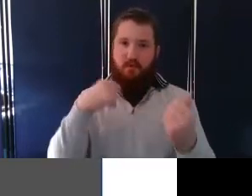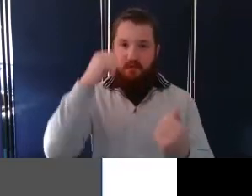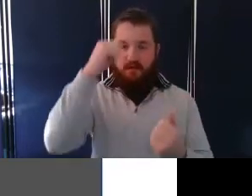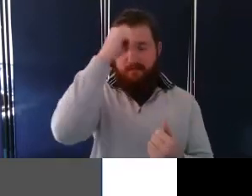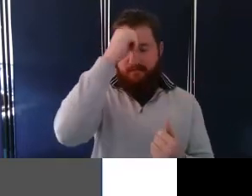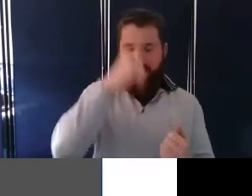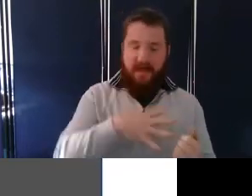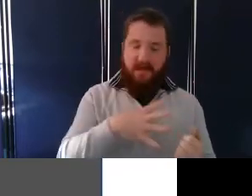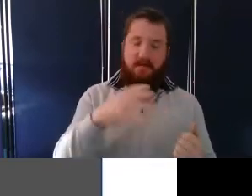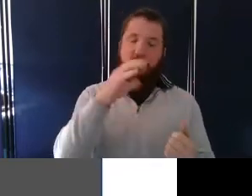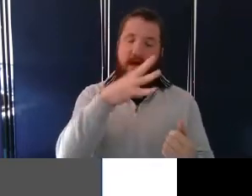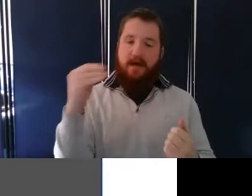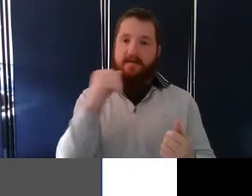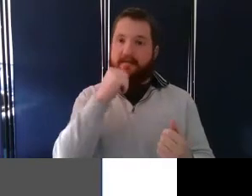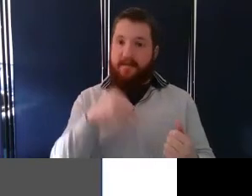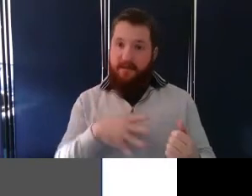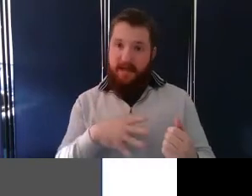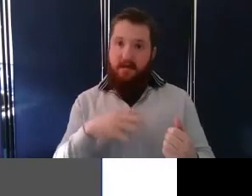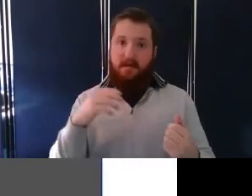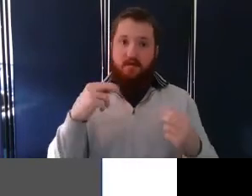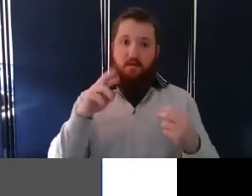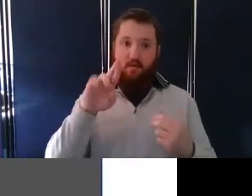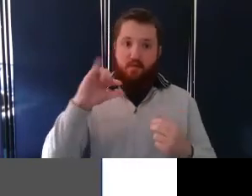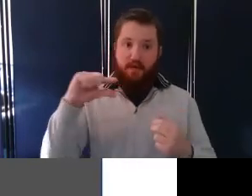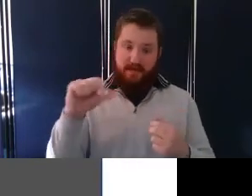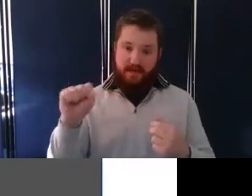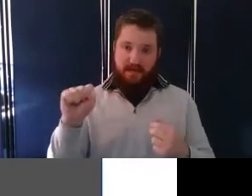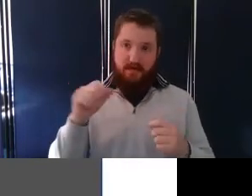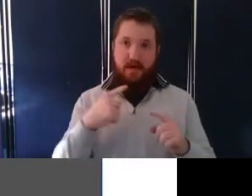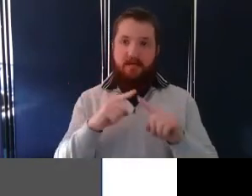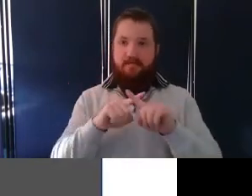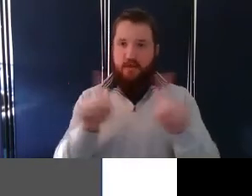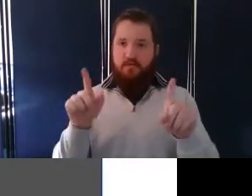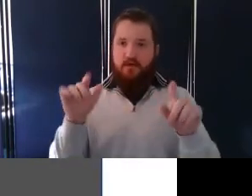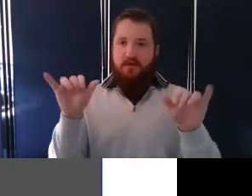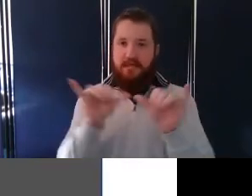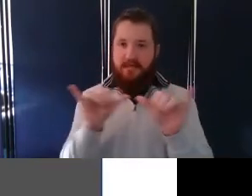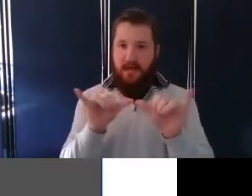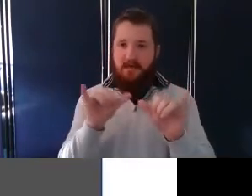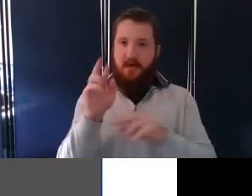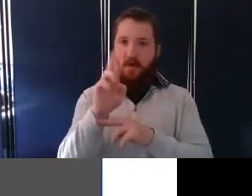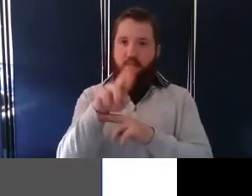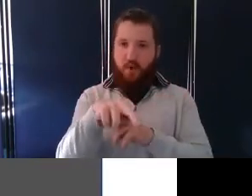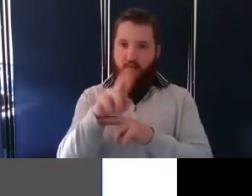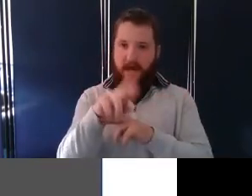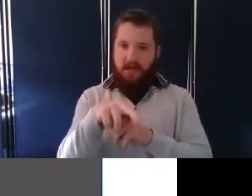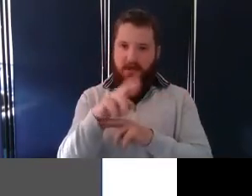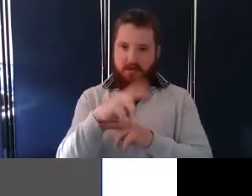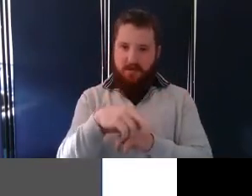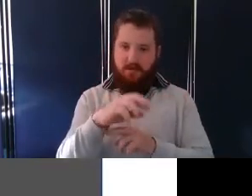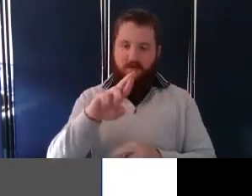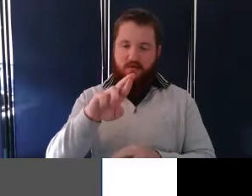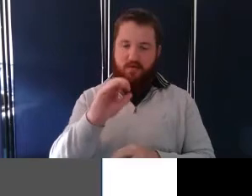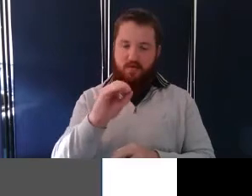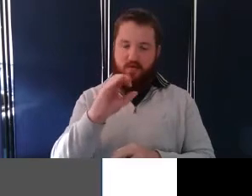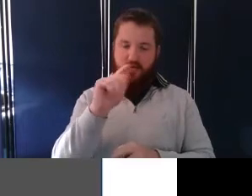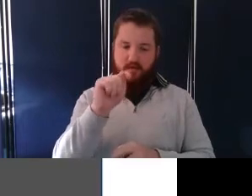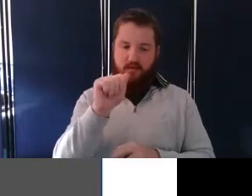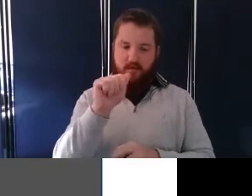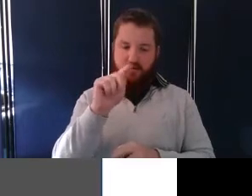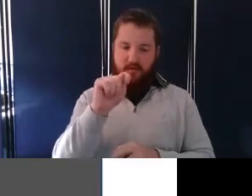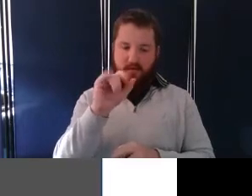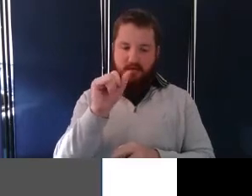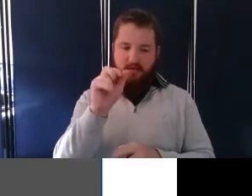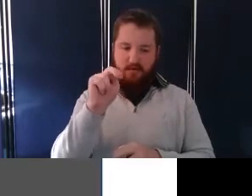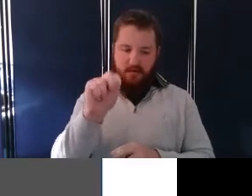Then the animation rig is put over the character rigs, and we can make it a male or a female